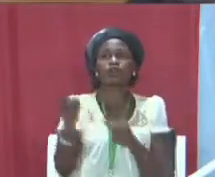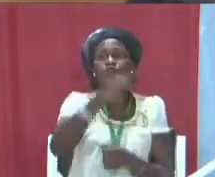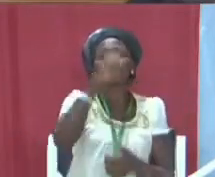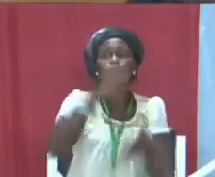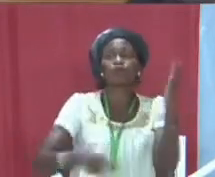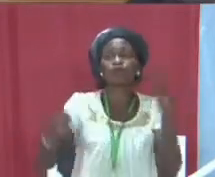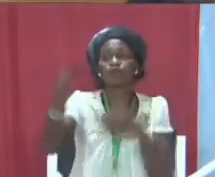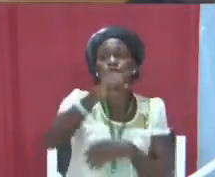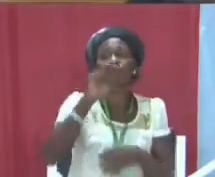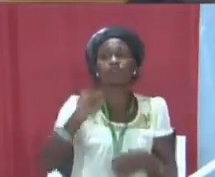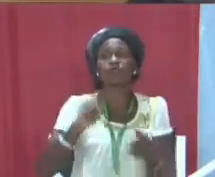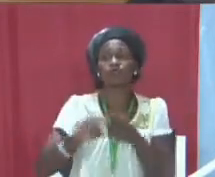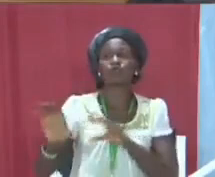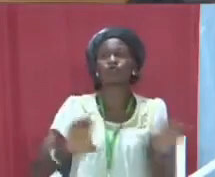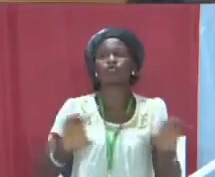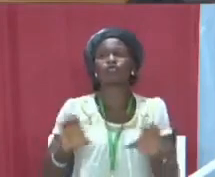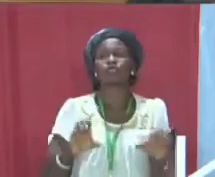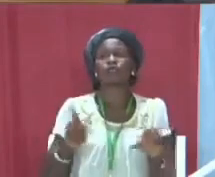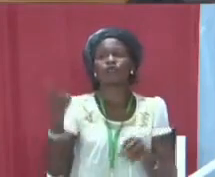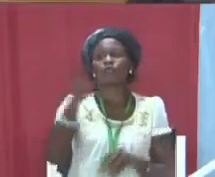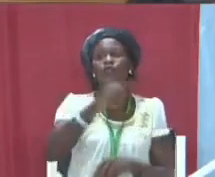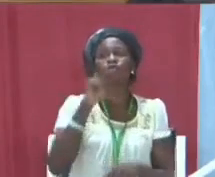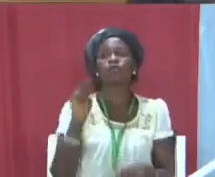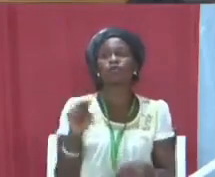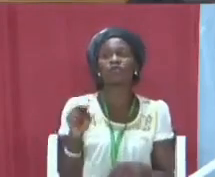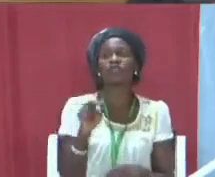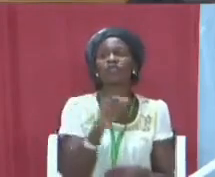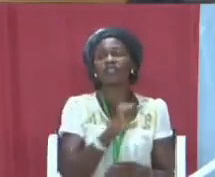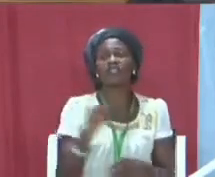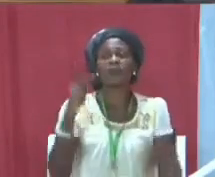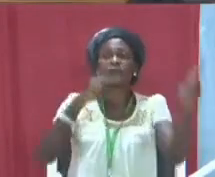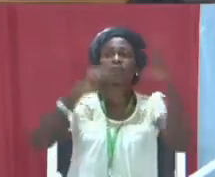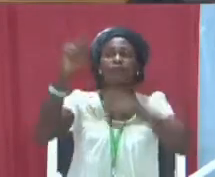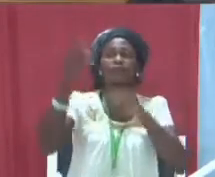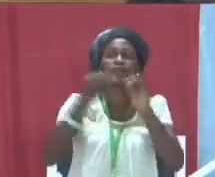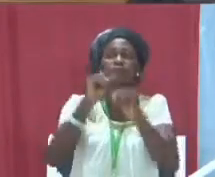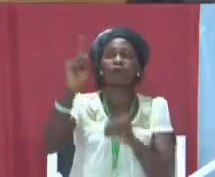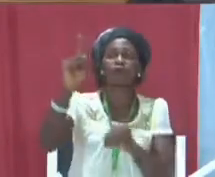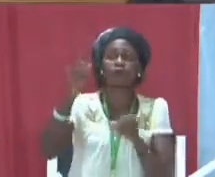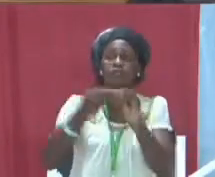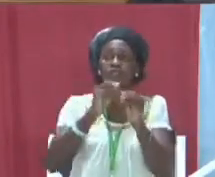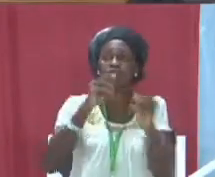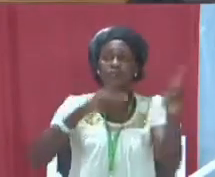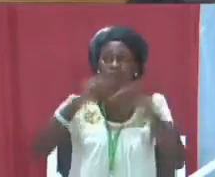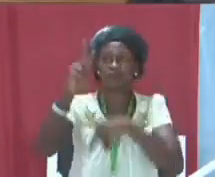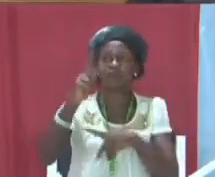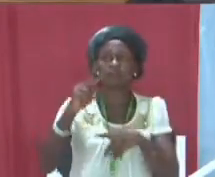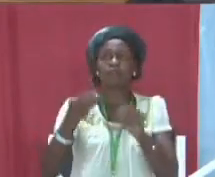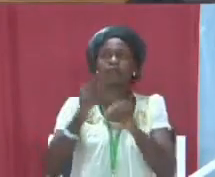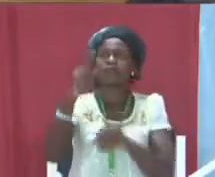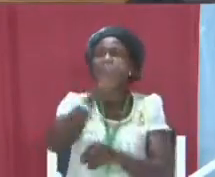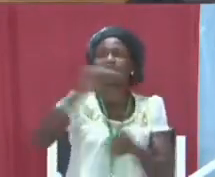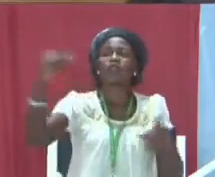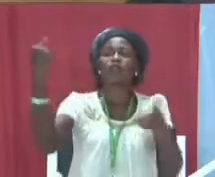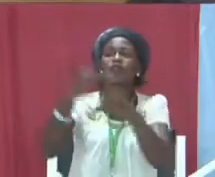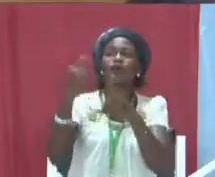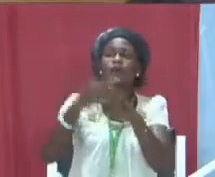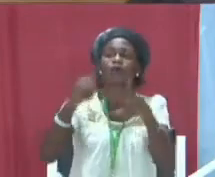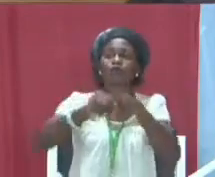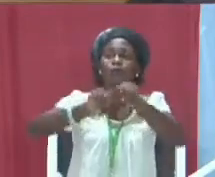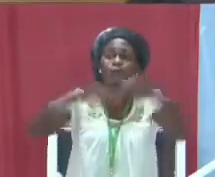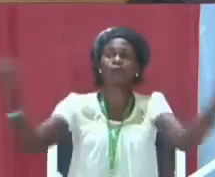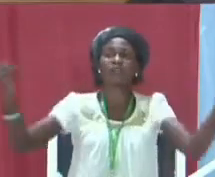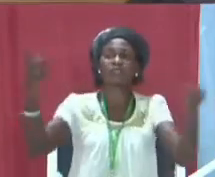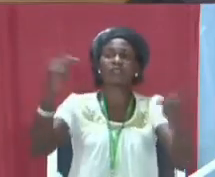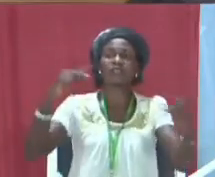need to do. You need a prophet and a word to break the